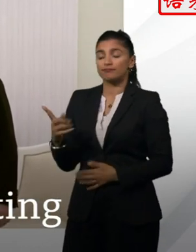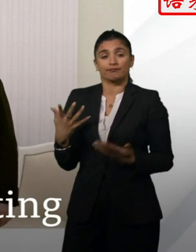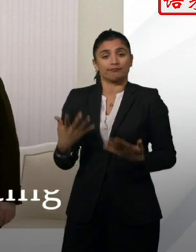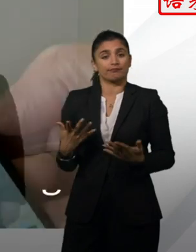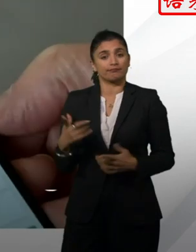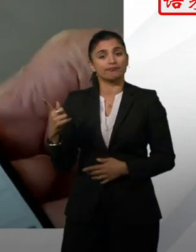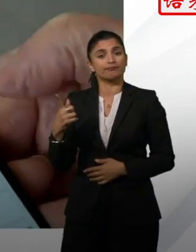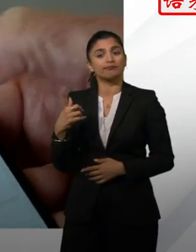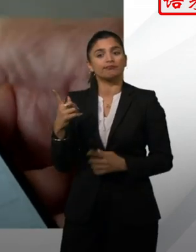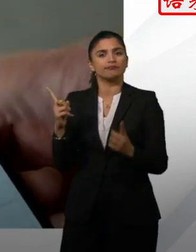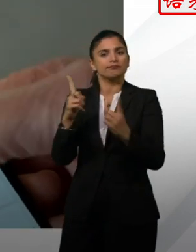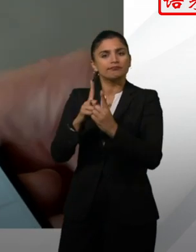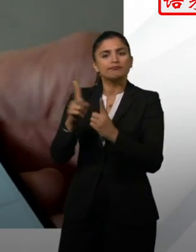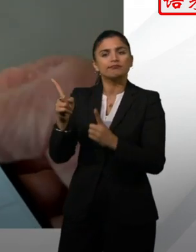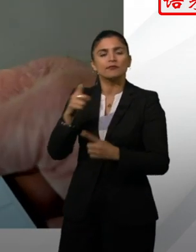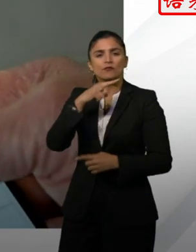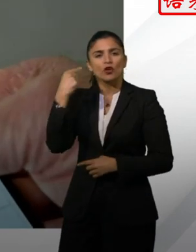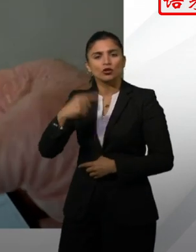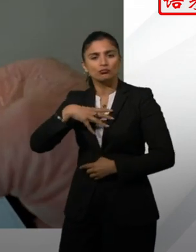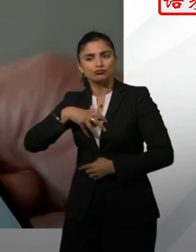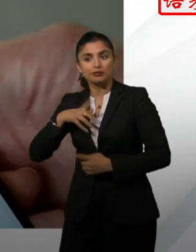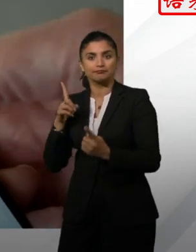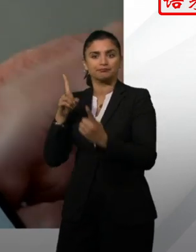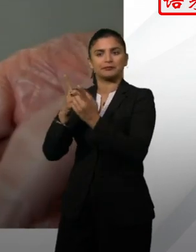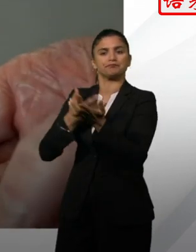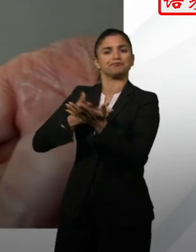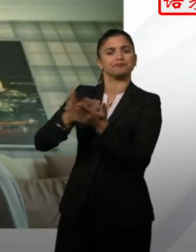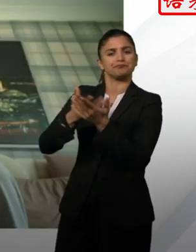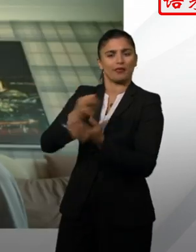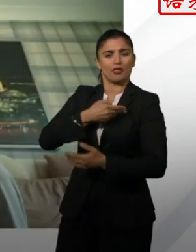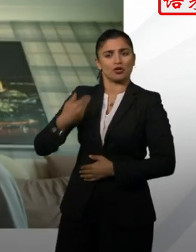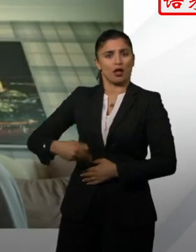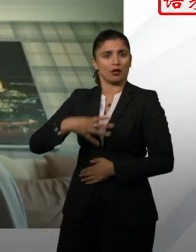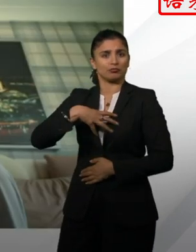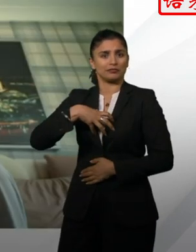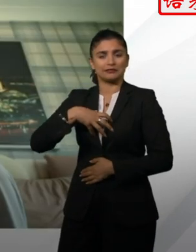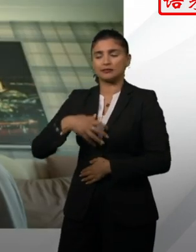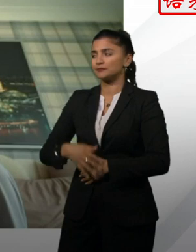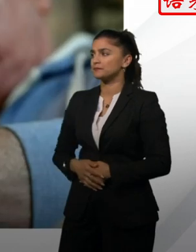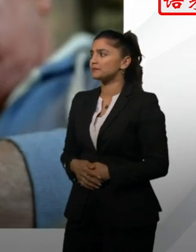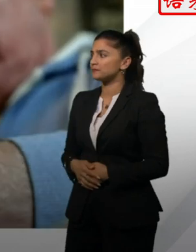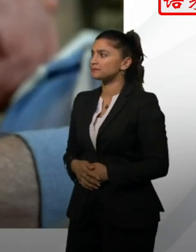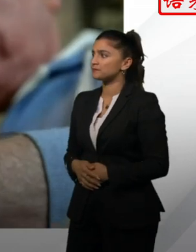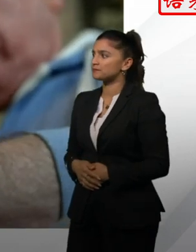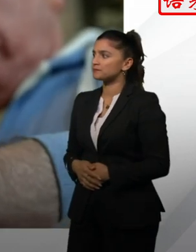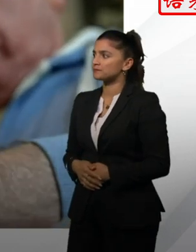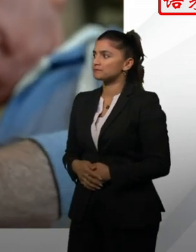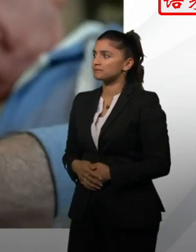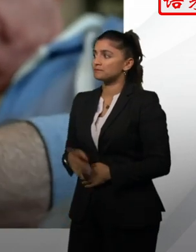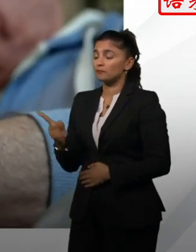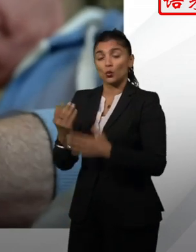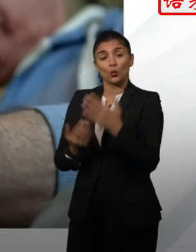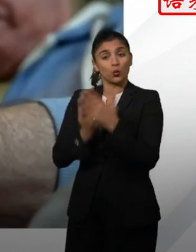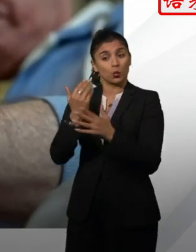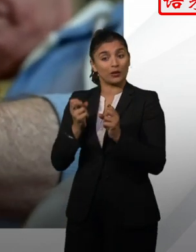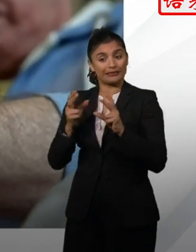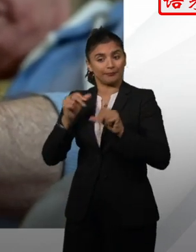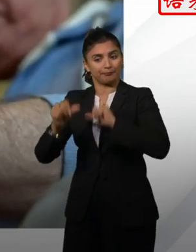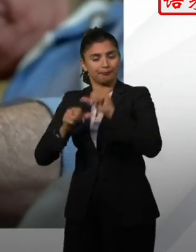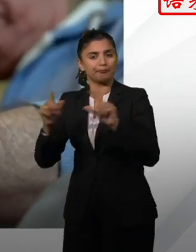Ukraine. A new scheme to keep lung patients out of hospital, as research shows a sharp